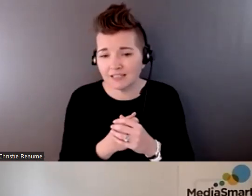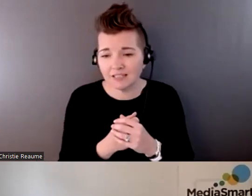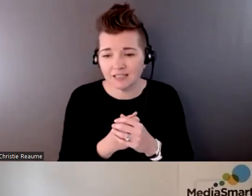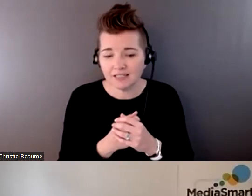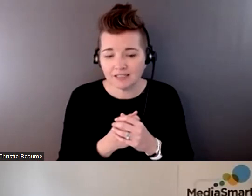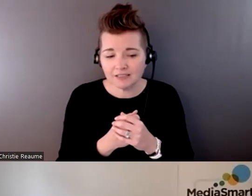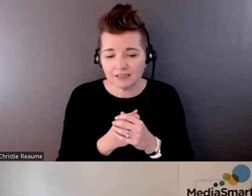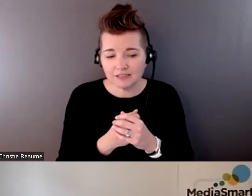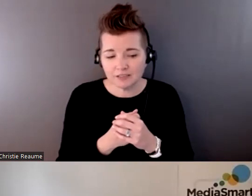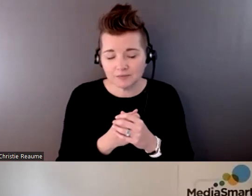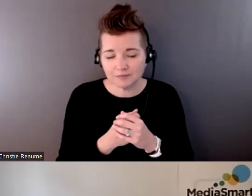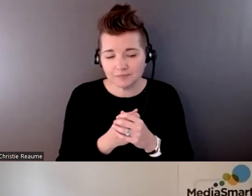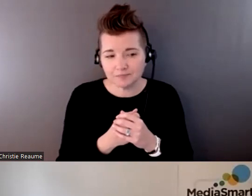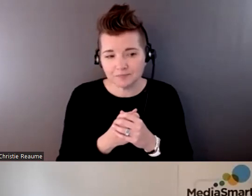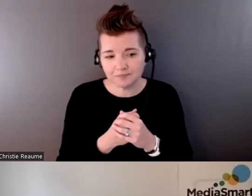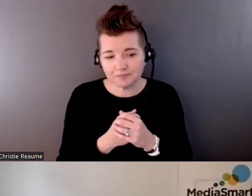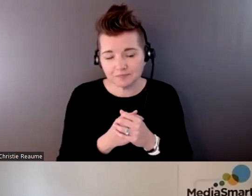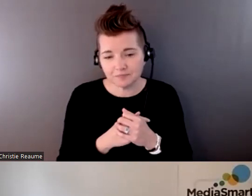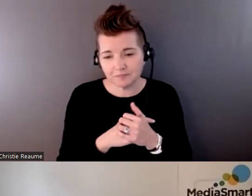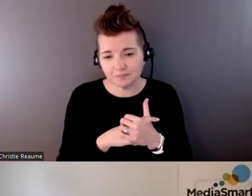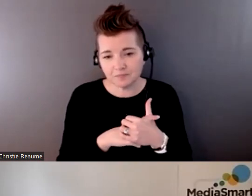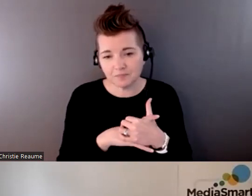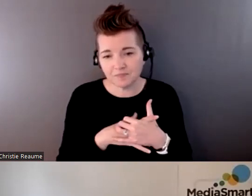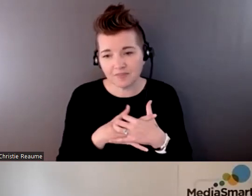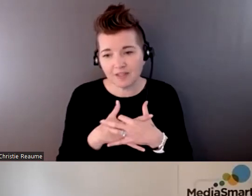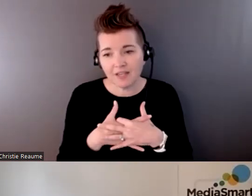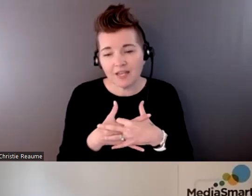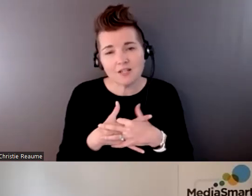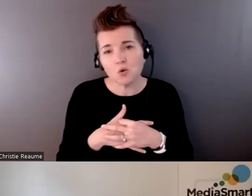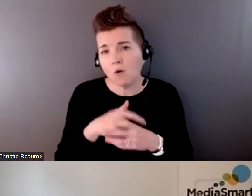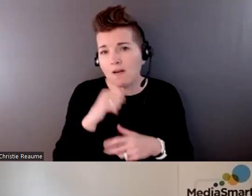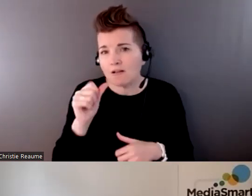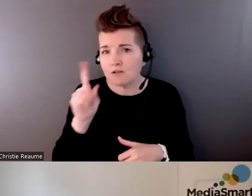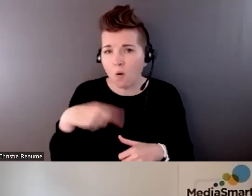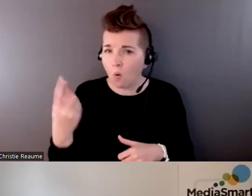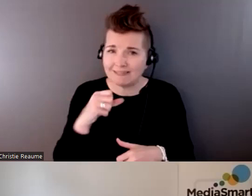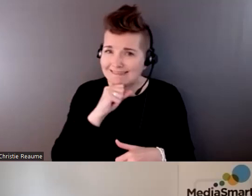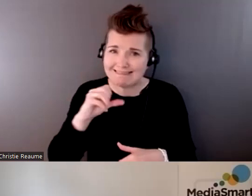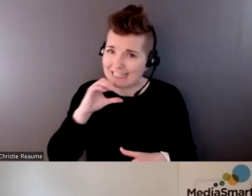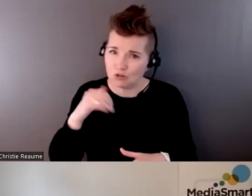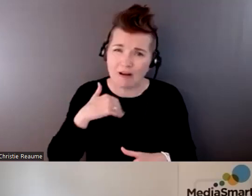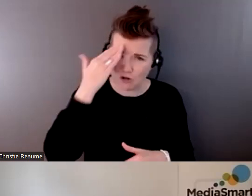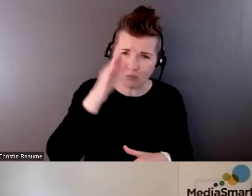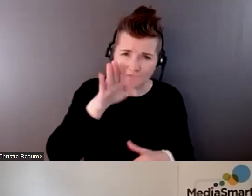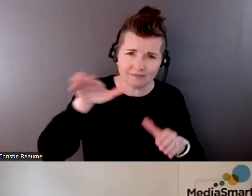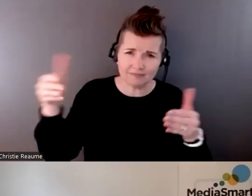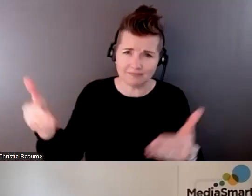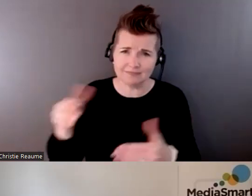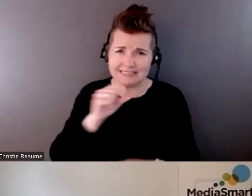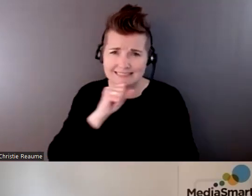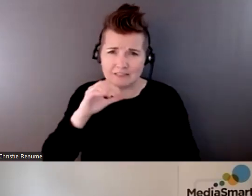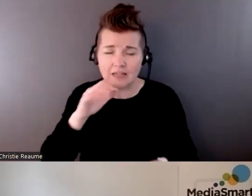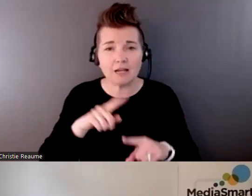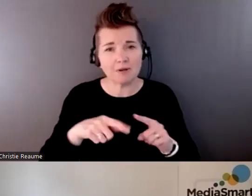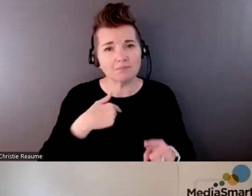relegated to uh older adults but even though this is what you're talking about I I kind of work in the tech